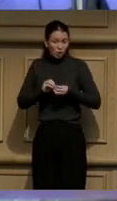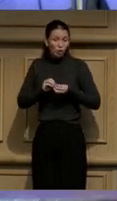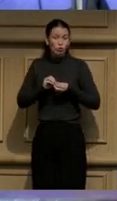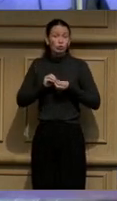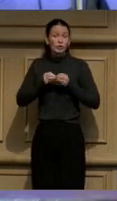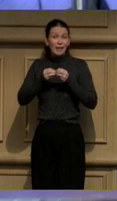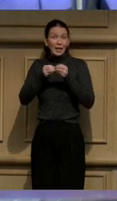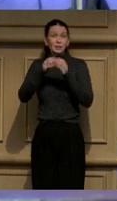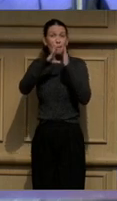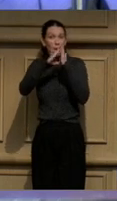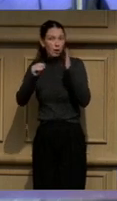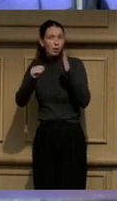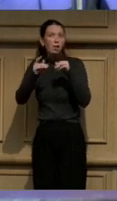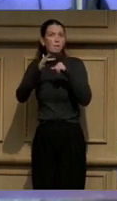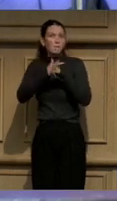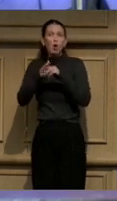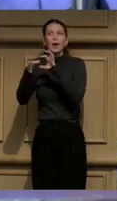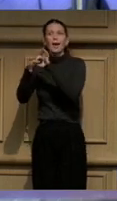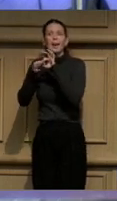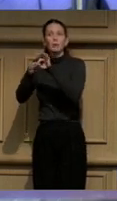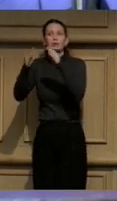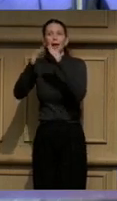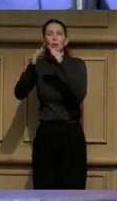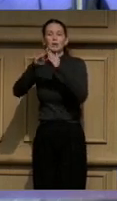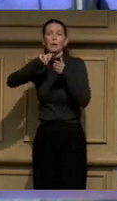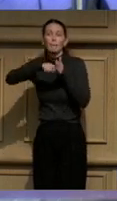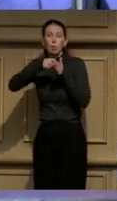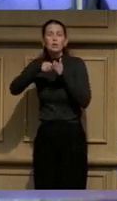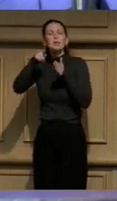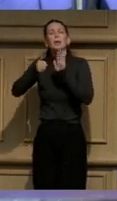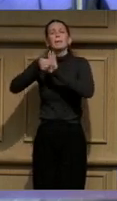housing projects that are built around the Camp Hill